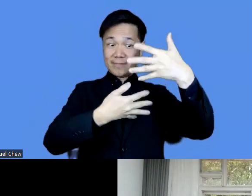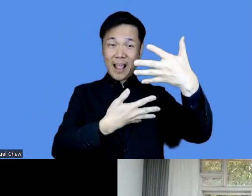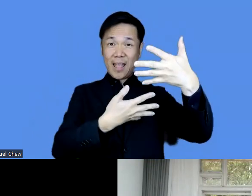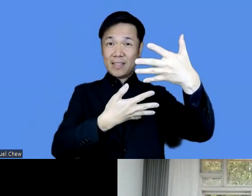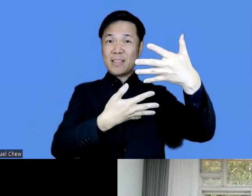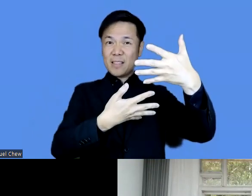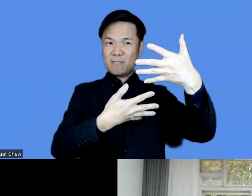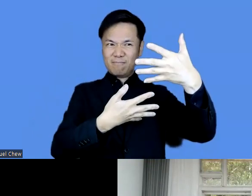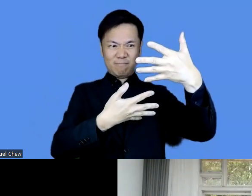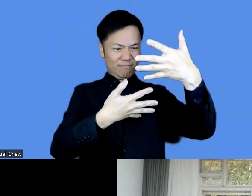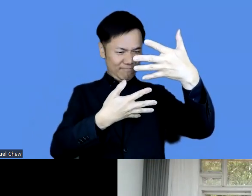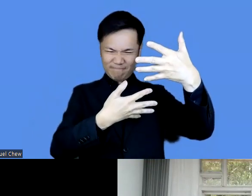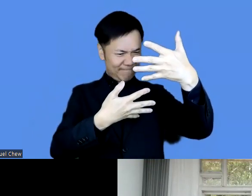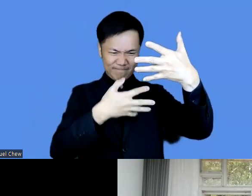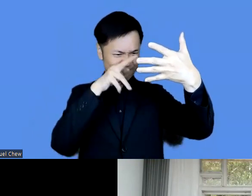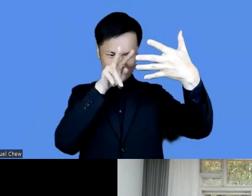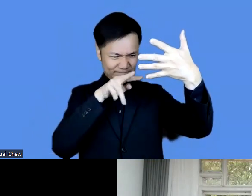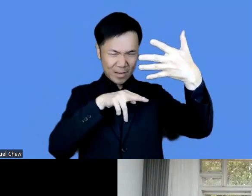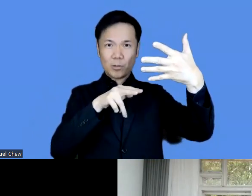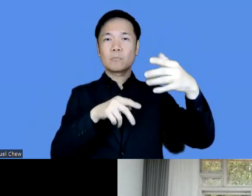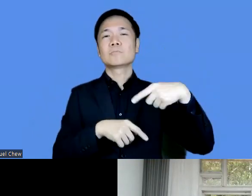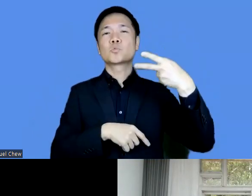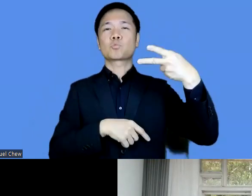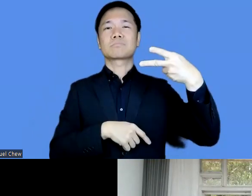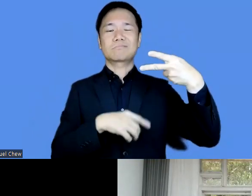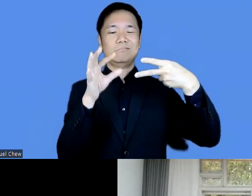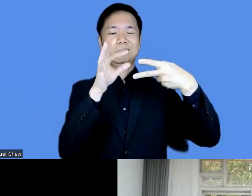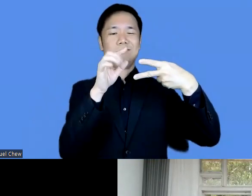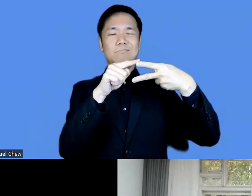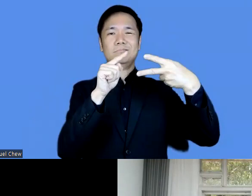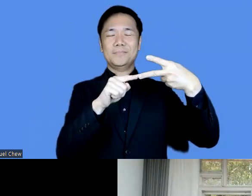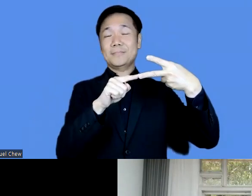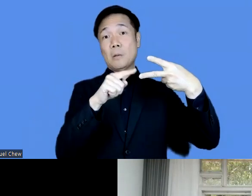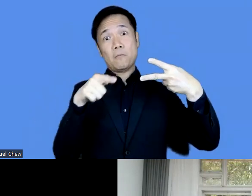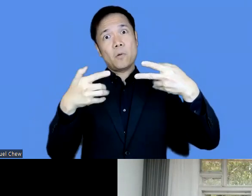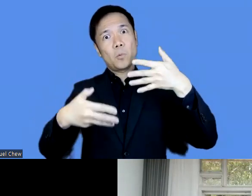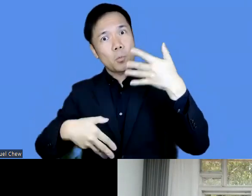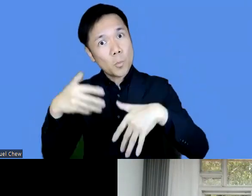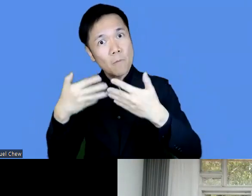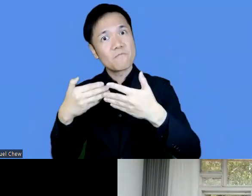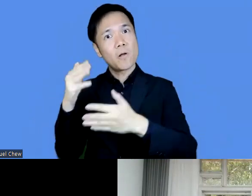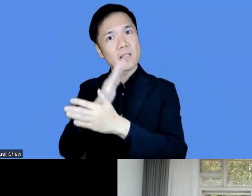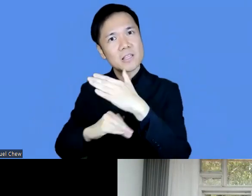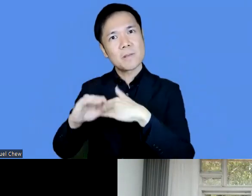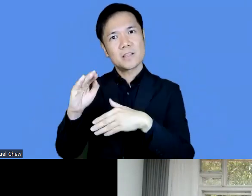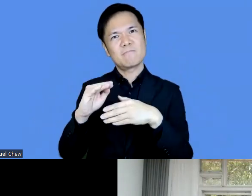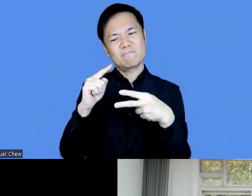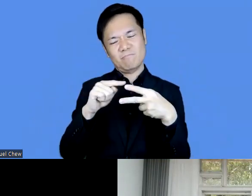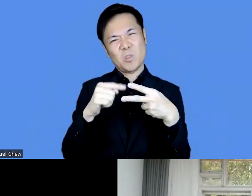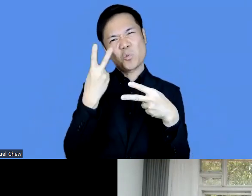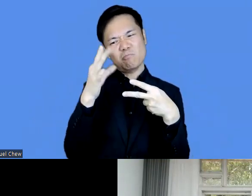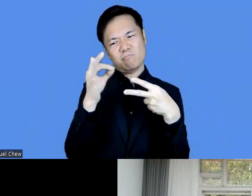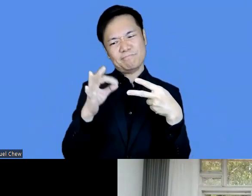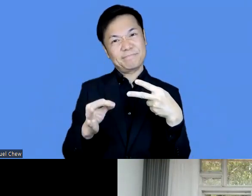only two out of 10 are actually collecting information and data around persons with disabilities. So we